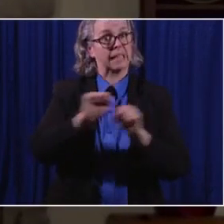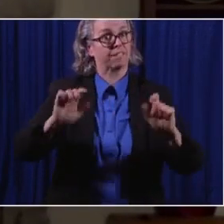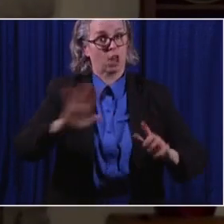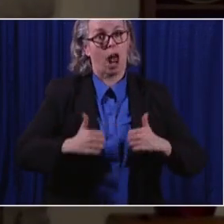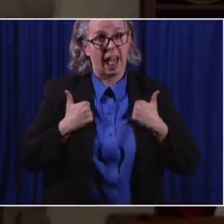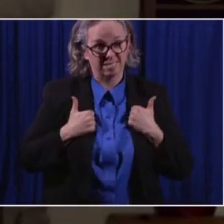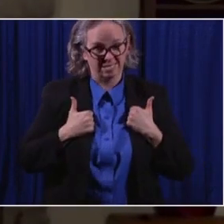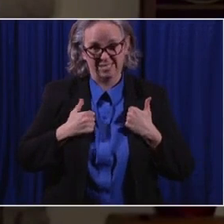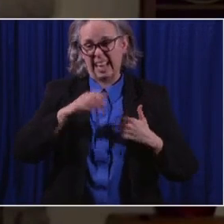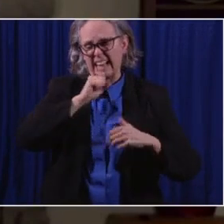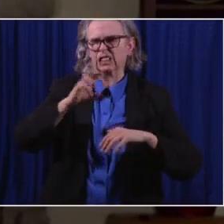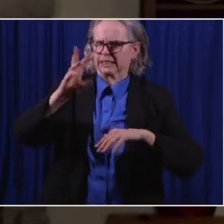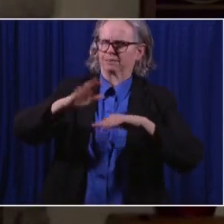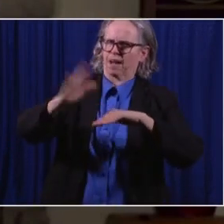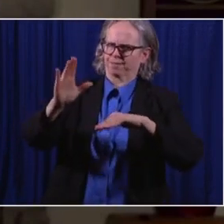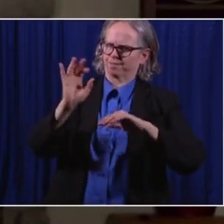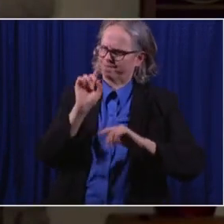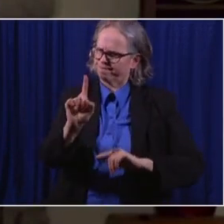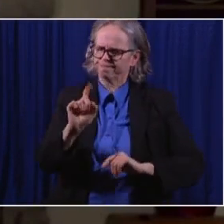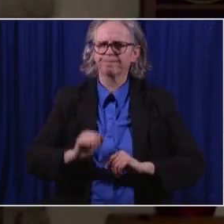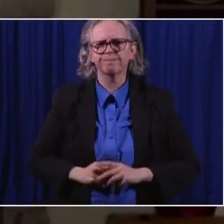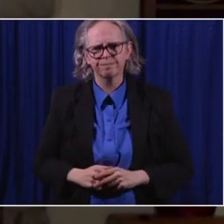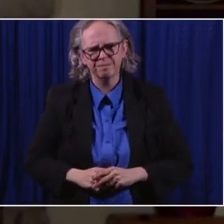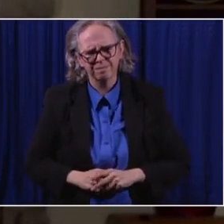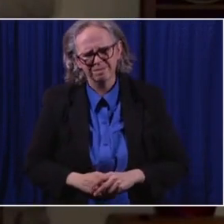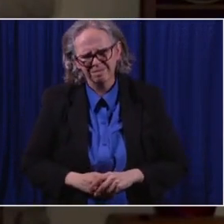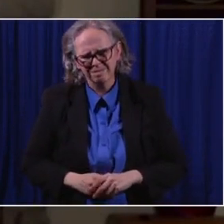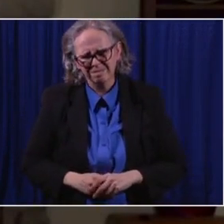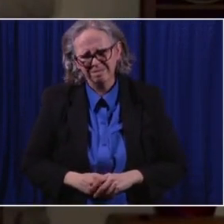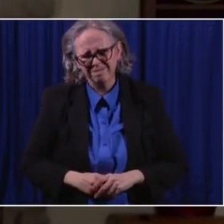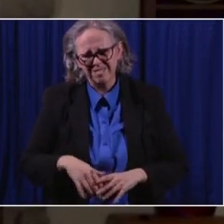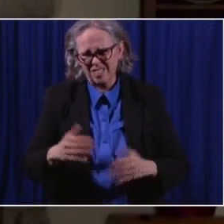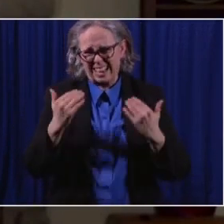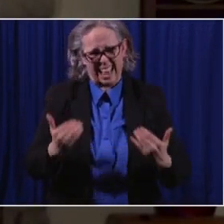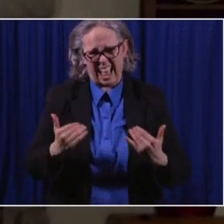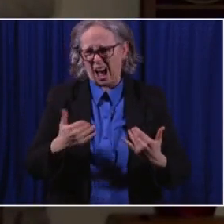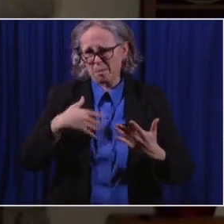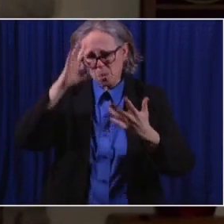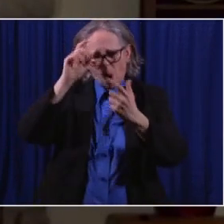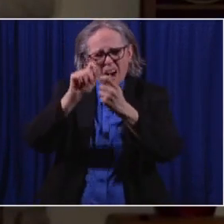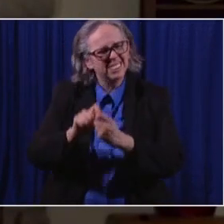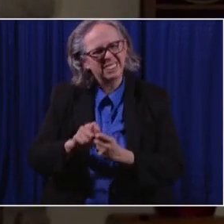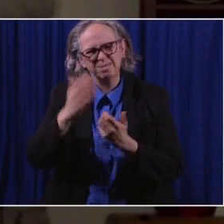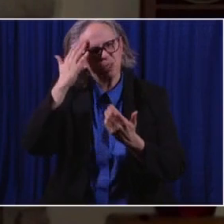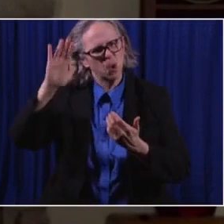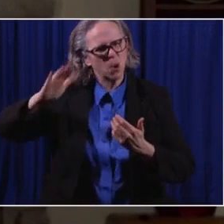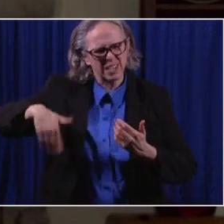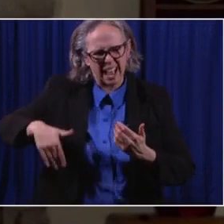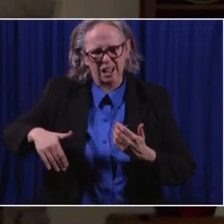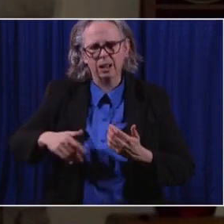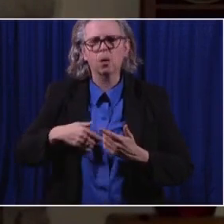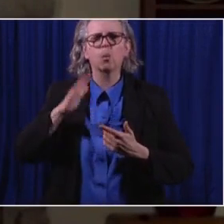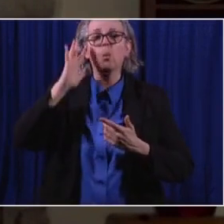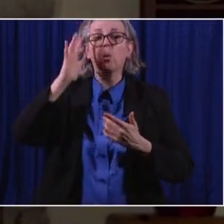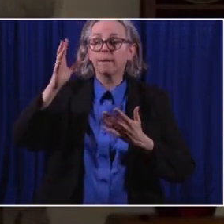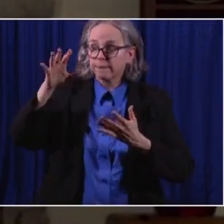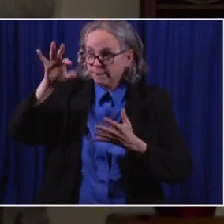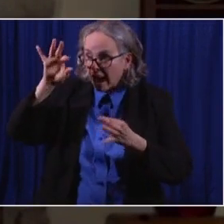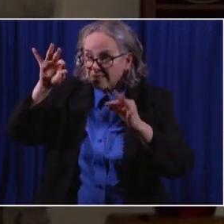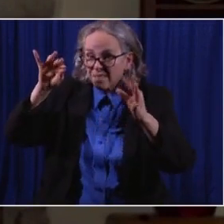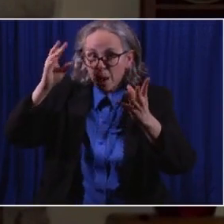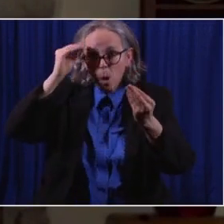So we'll have more information. I wish we had it today. We don't, but we'll have more information. As soon as we get that information, we